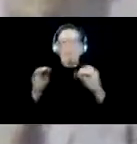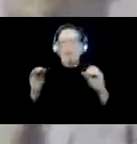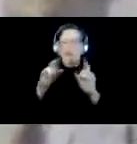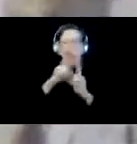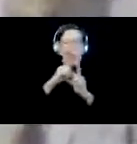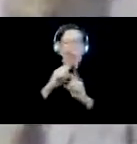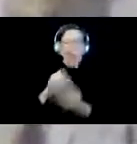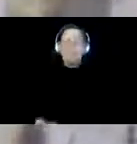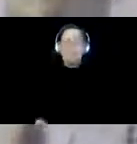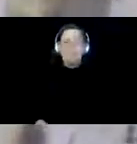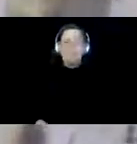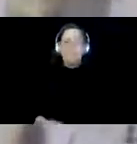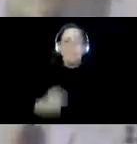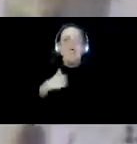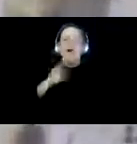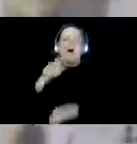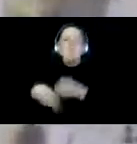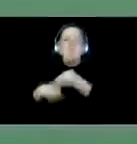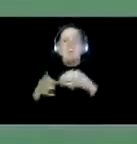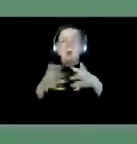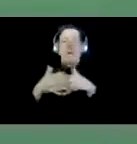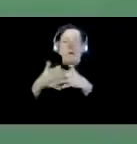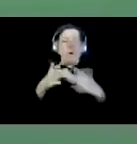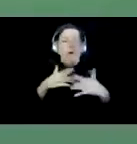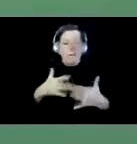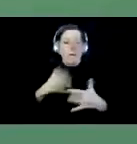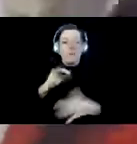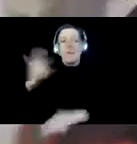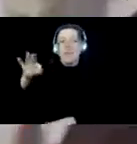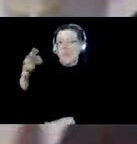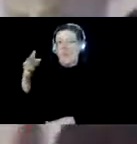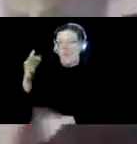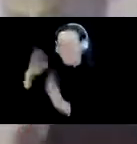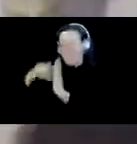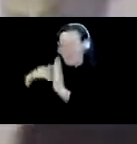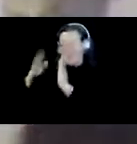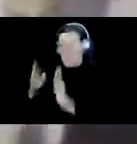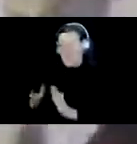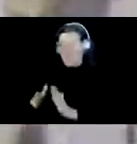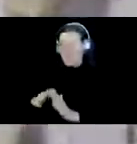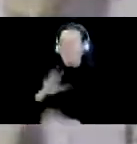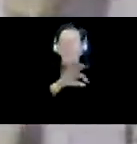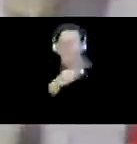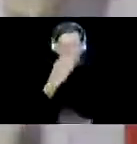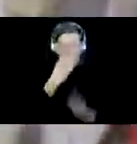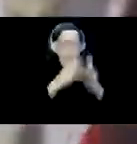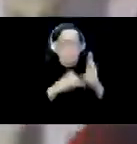I'm talking about American patterns. And French painters. And French painters.